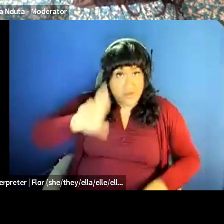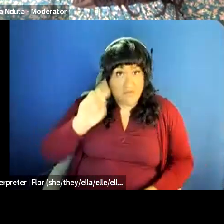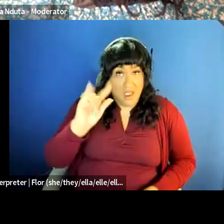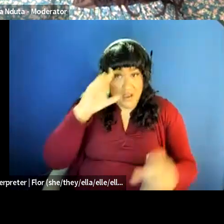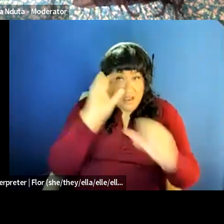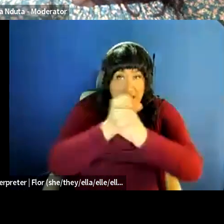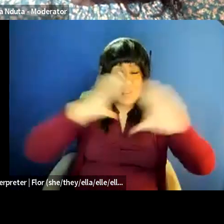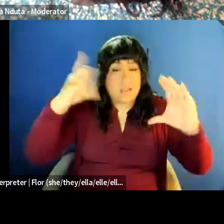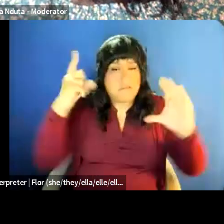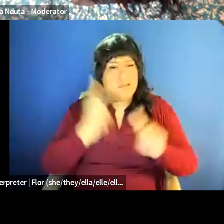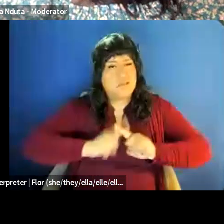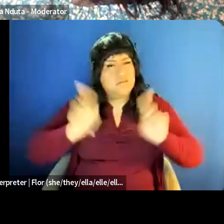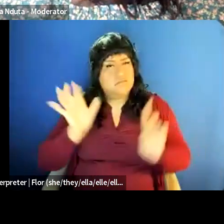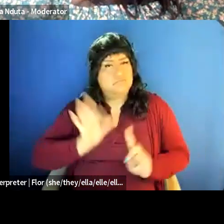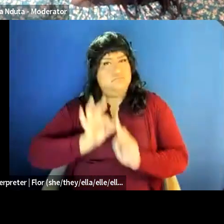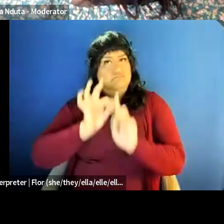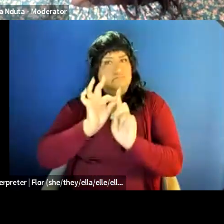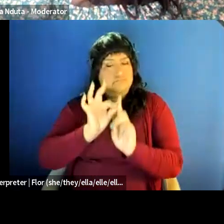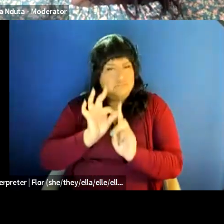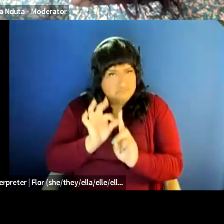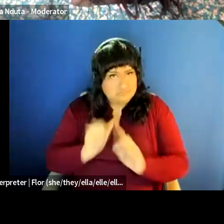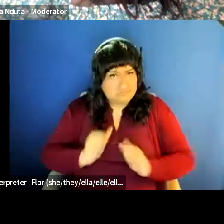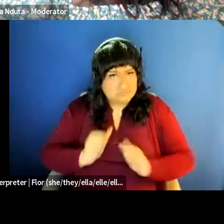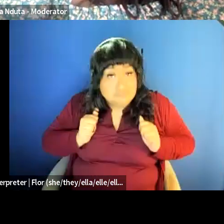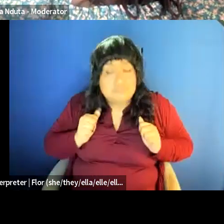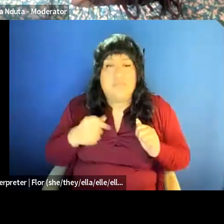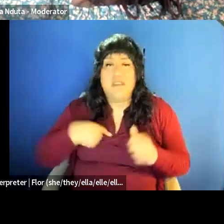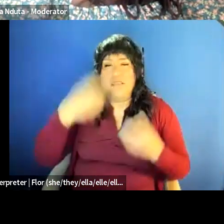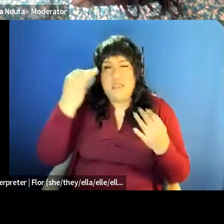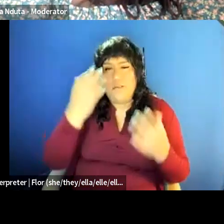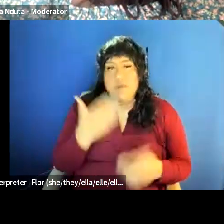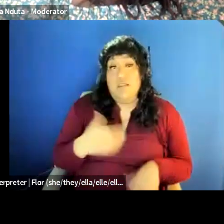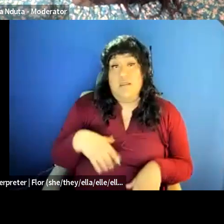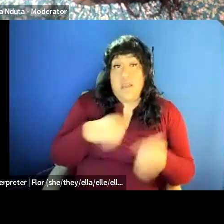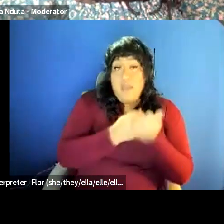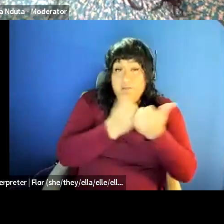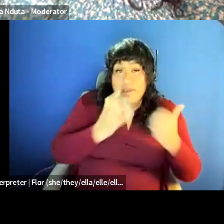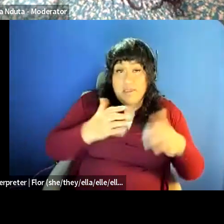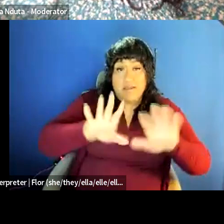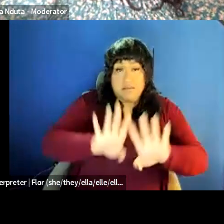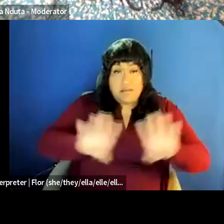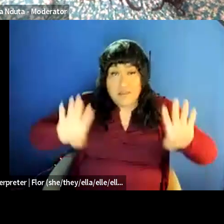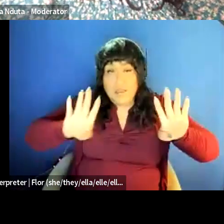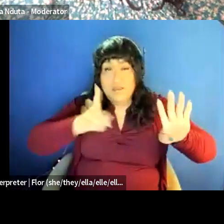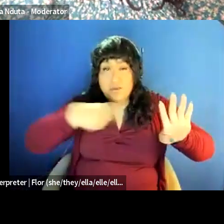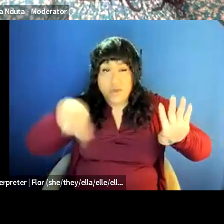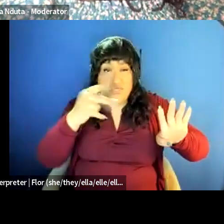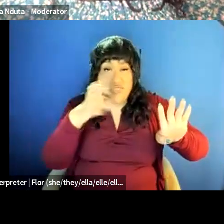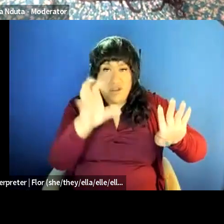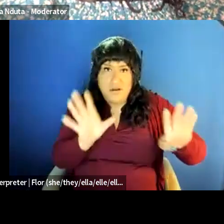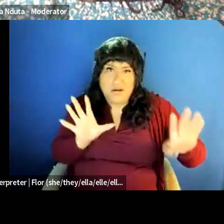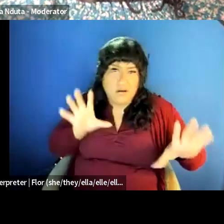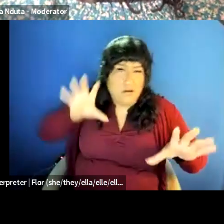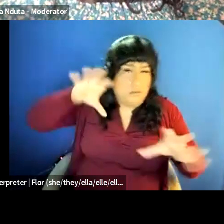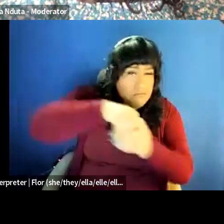many, I mean, I think about the advocates who are on the front lines. I think about you, Theo and James, who are like in there, and I'm like, what is